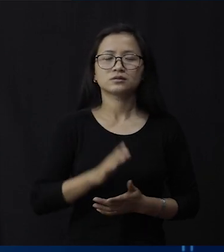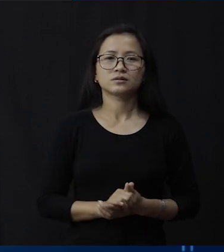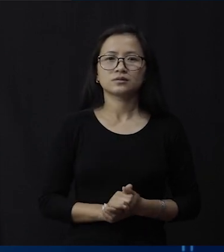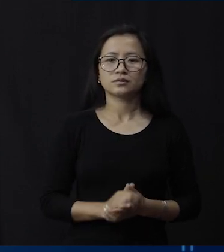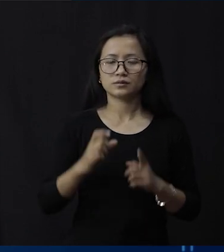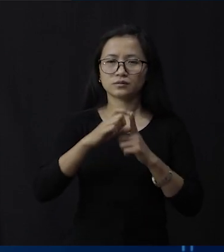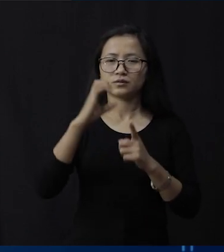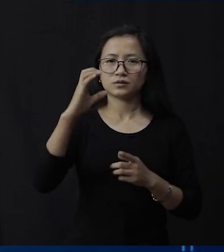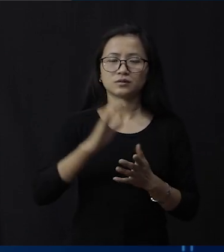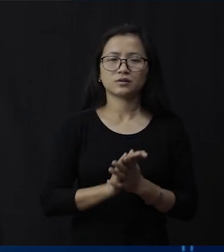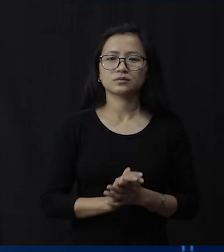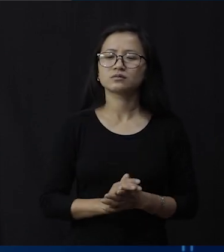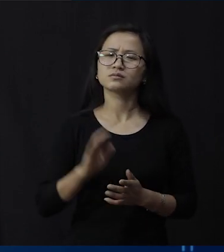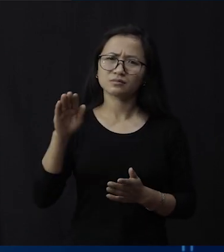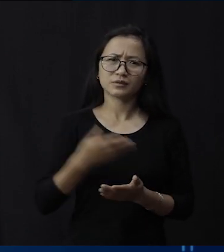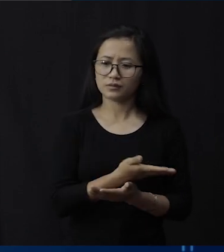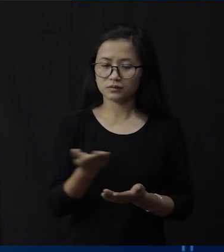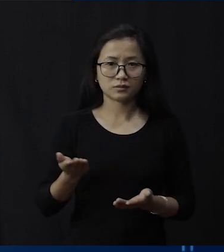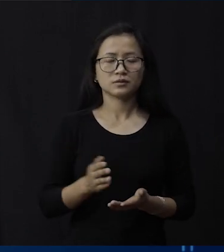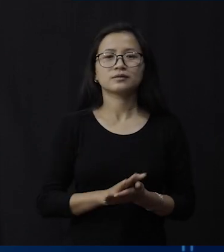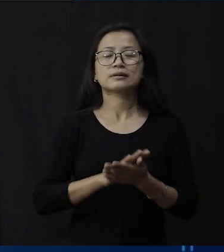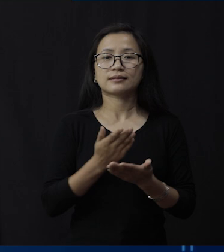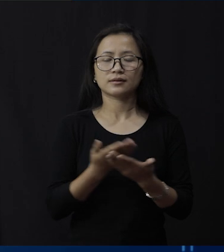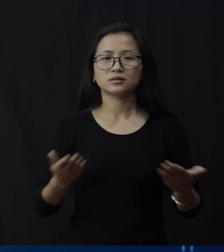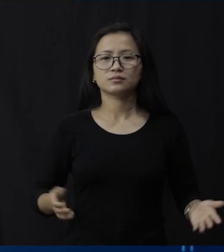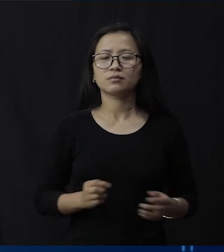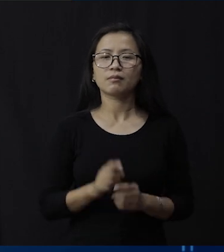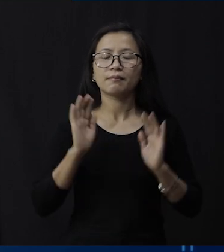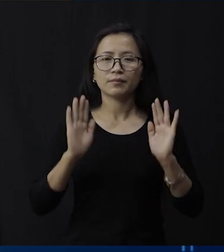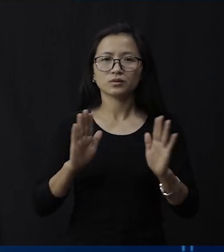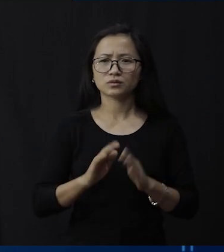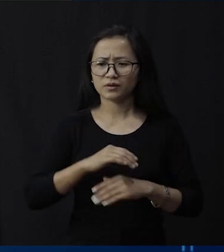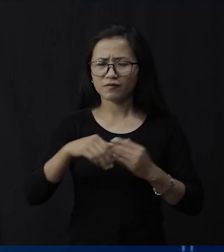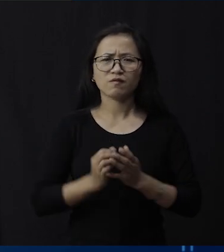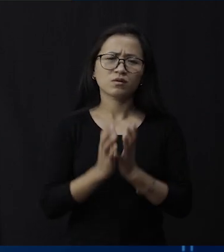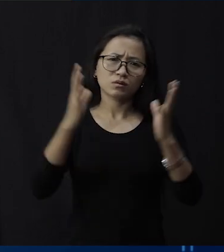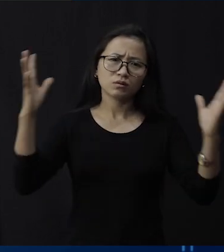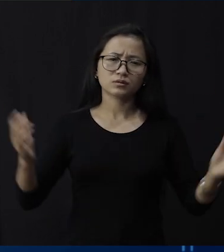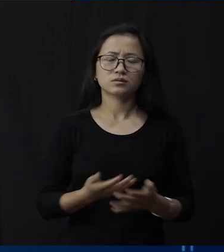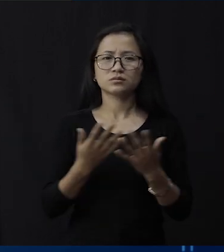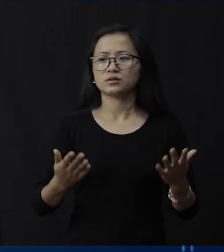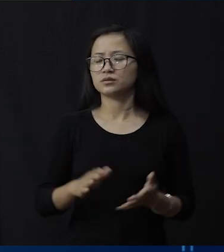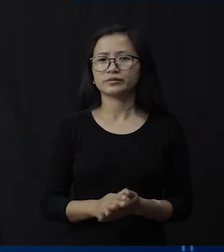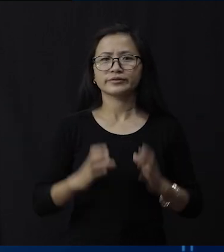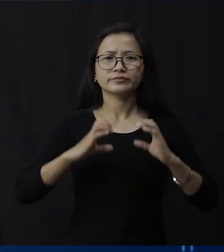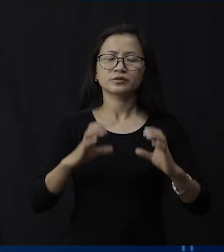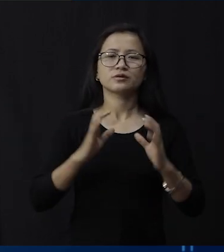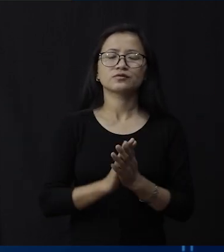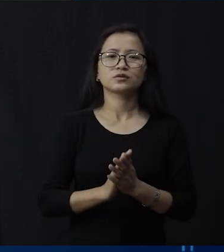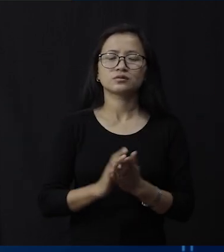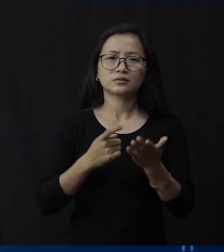that the DC not only does that, but he also does a lot of things, okay? Like he take care of the taxes,